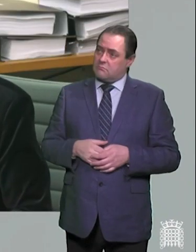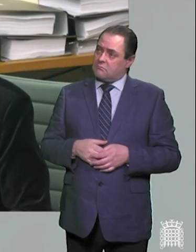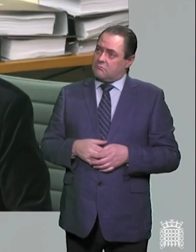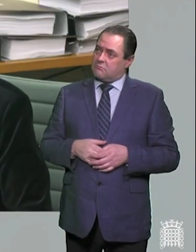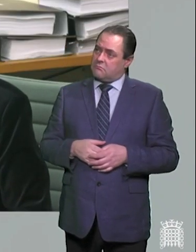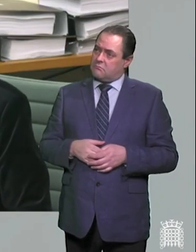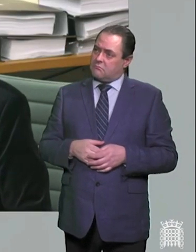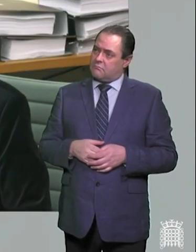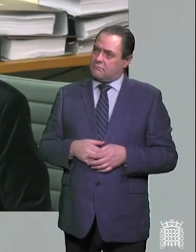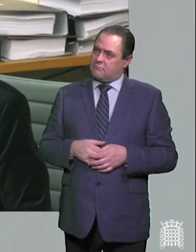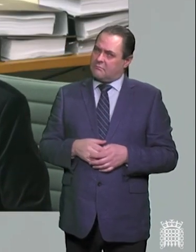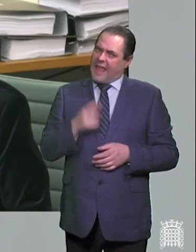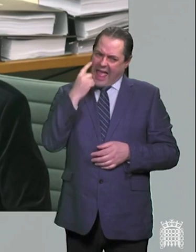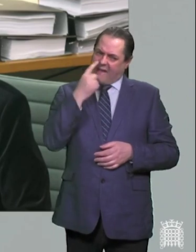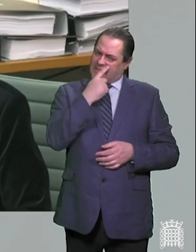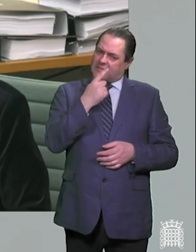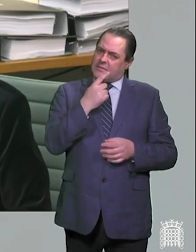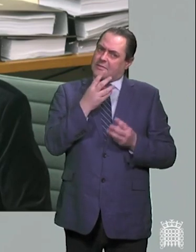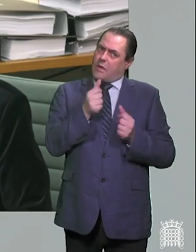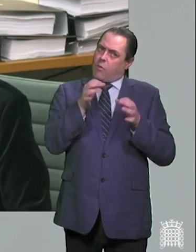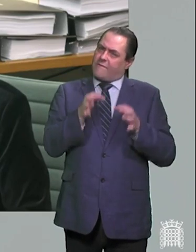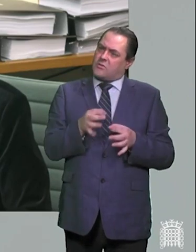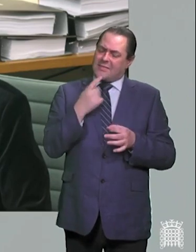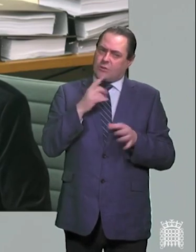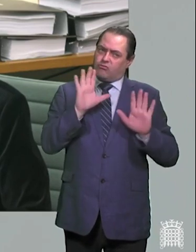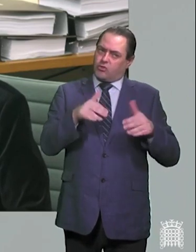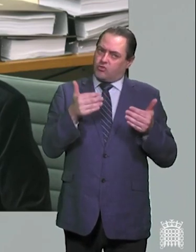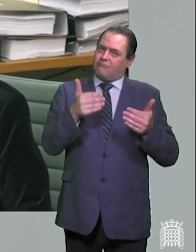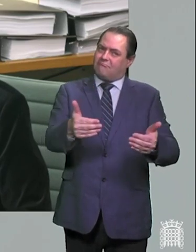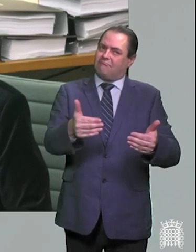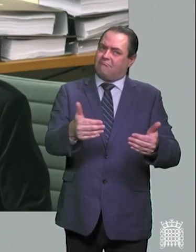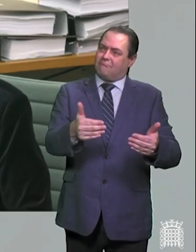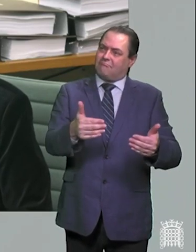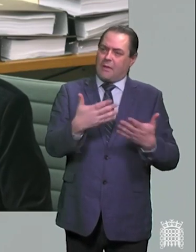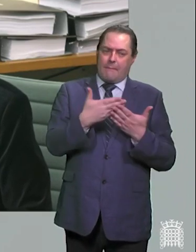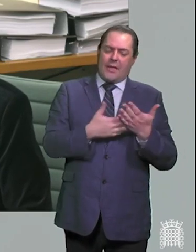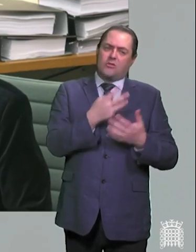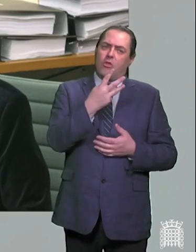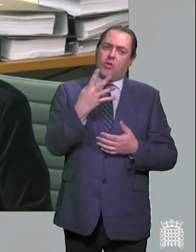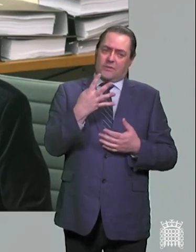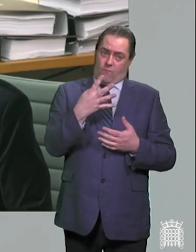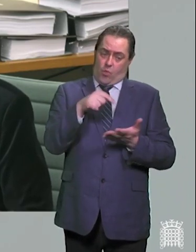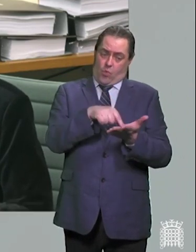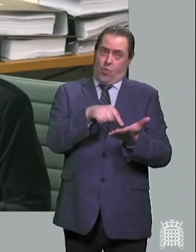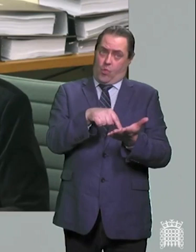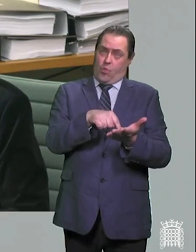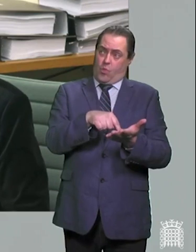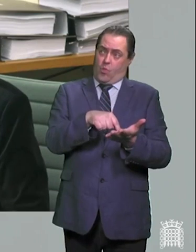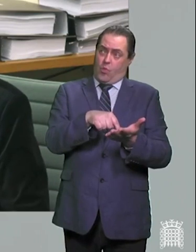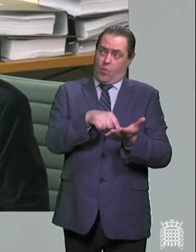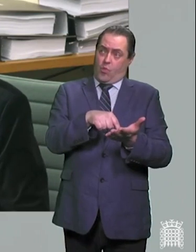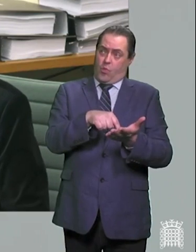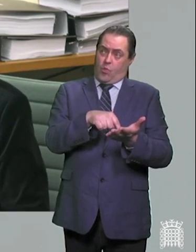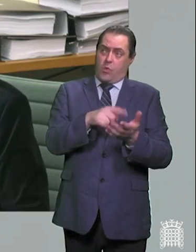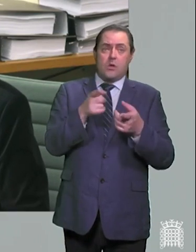evidence that some officials and advisers felt the event shouldn't go ahead. On page 34 of your bundle, your